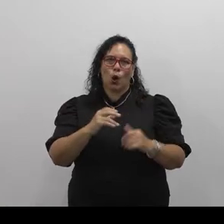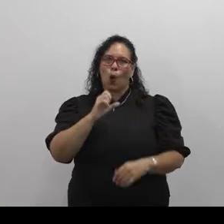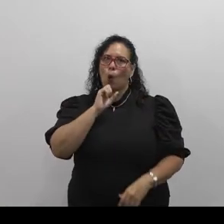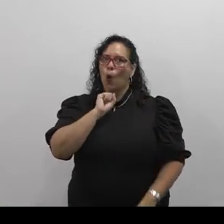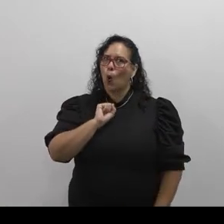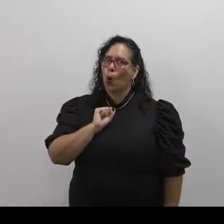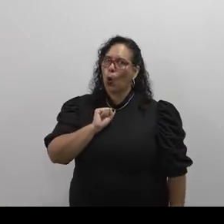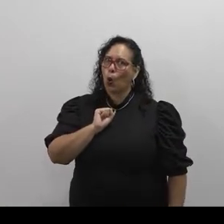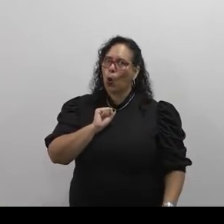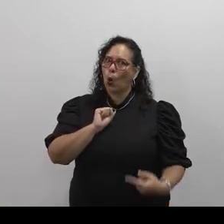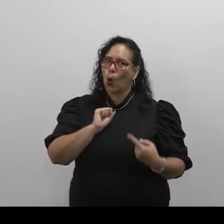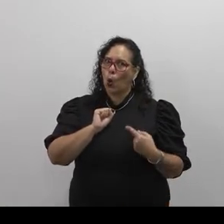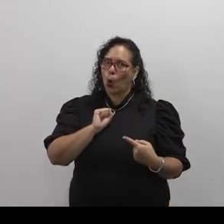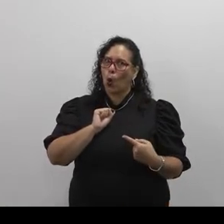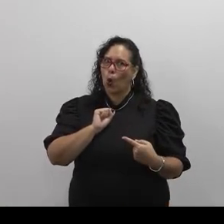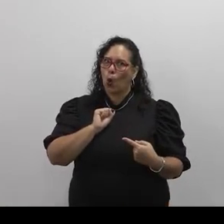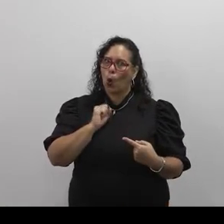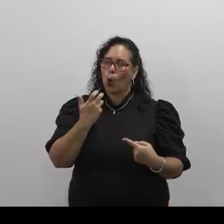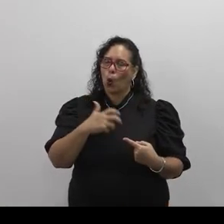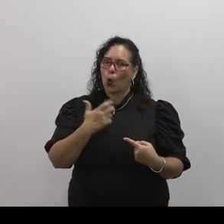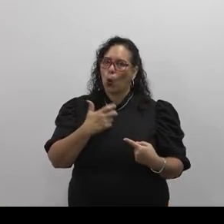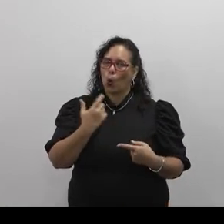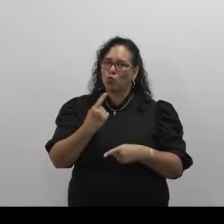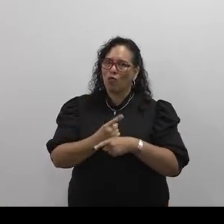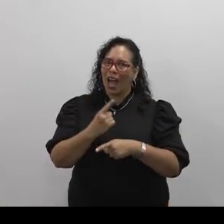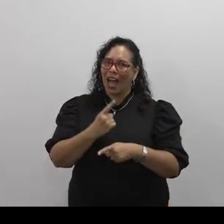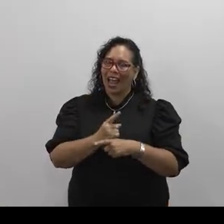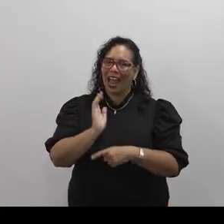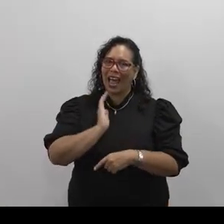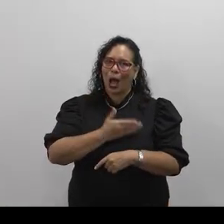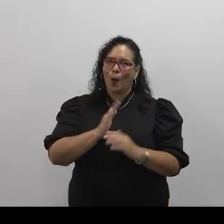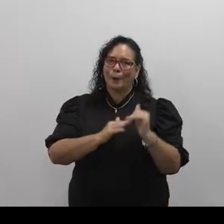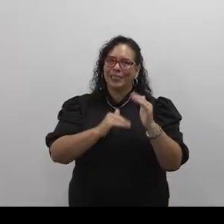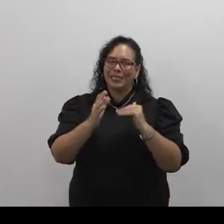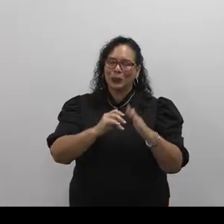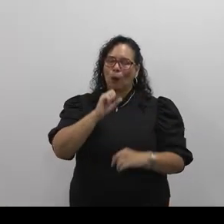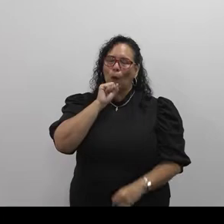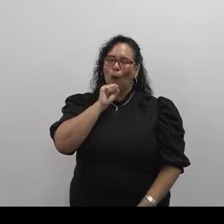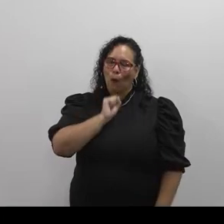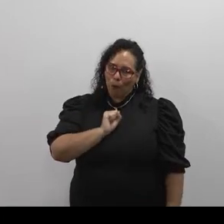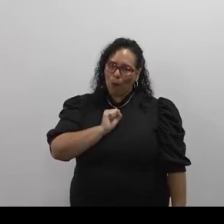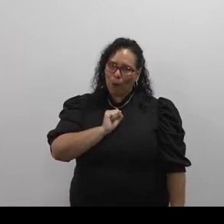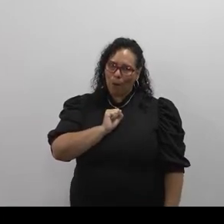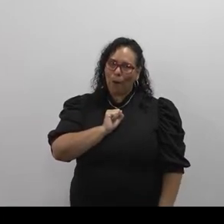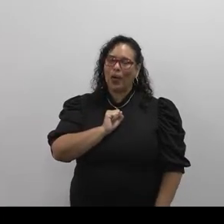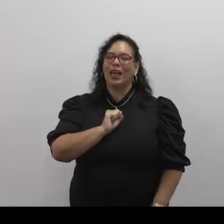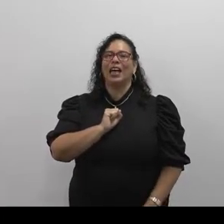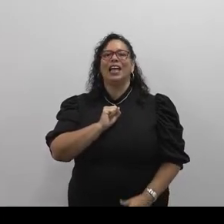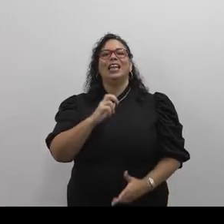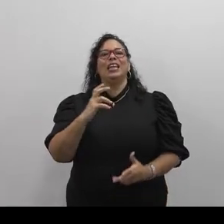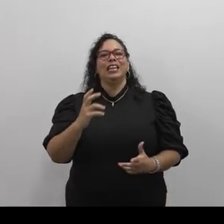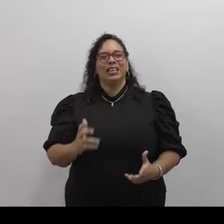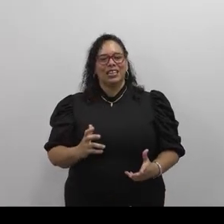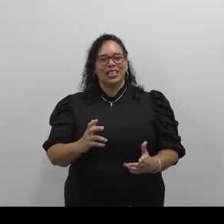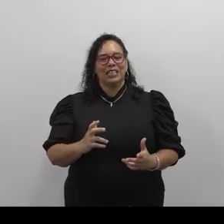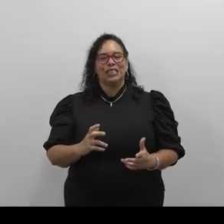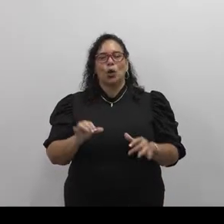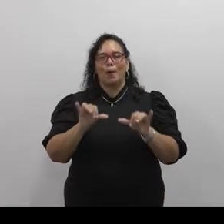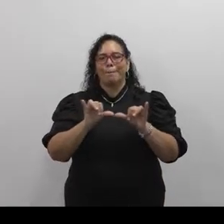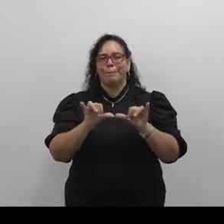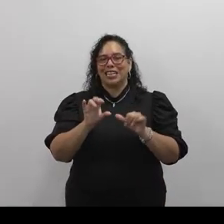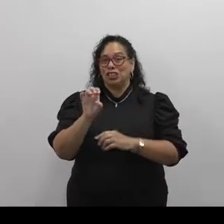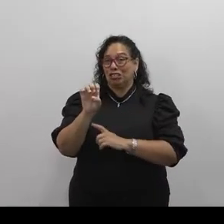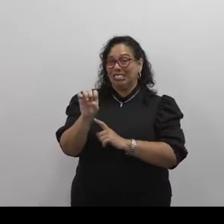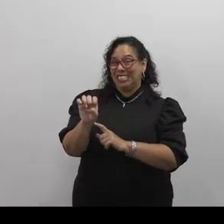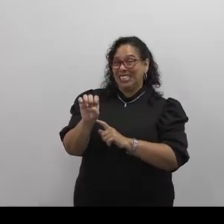many of our buildings are just aging and continue to age. You know, as I embark on a number of different Measure E